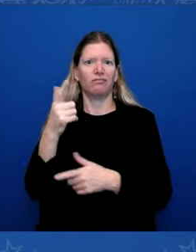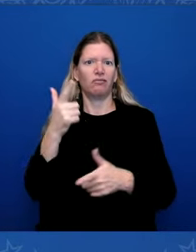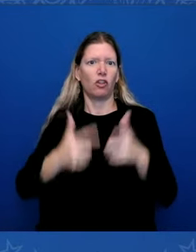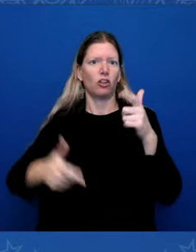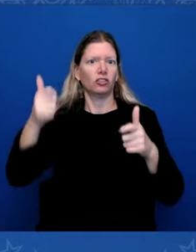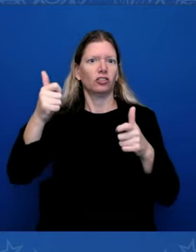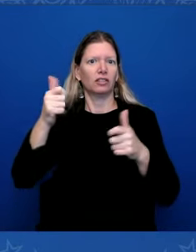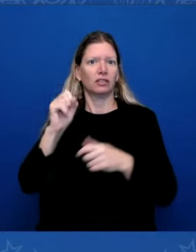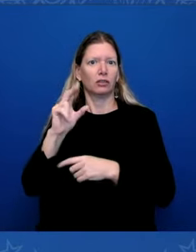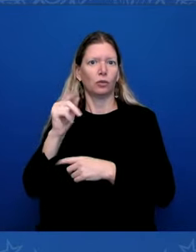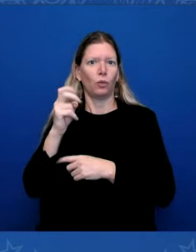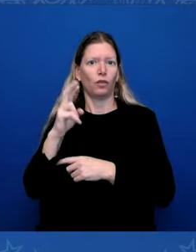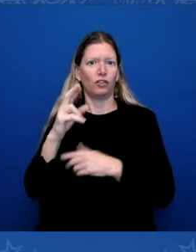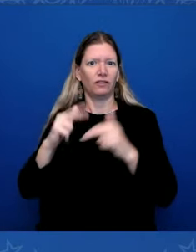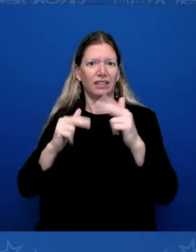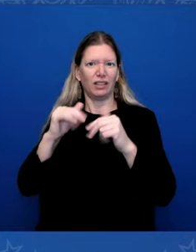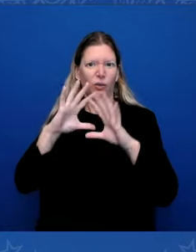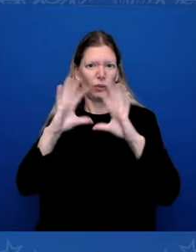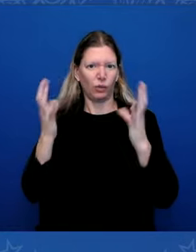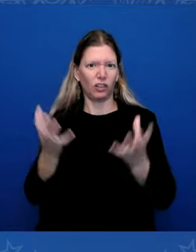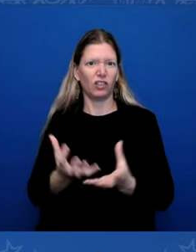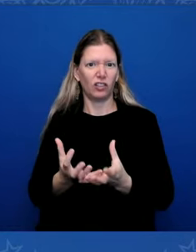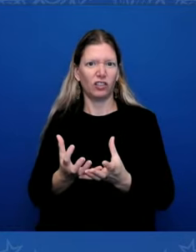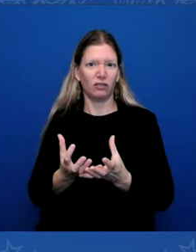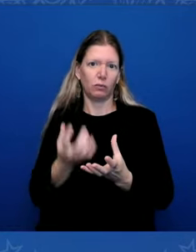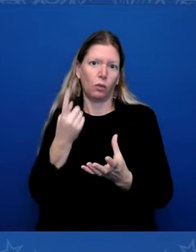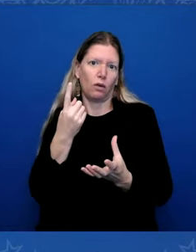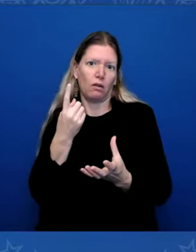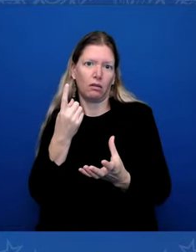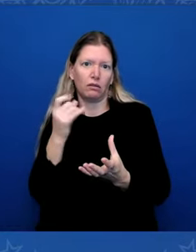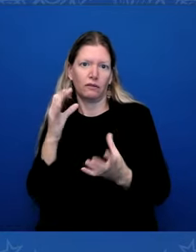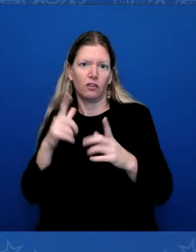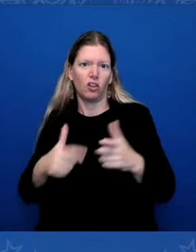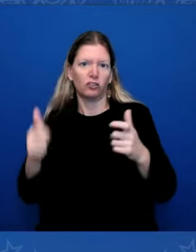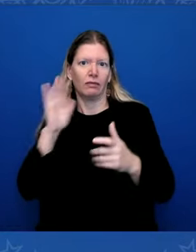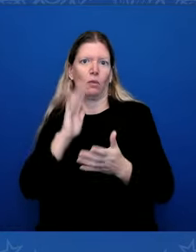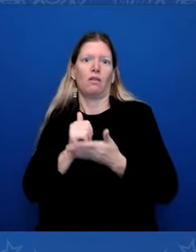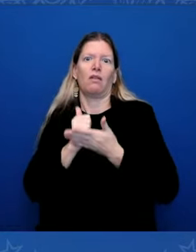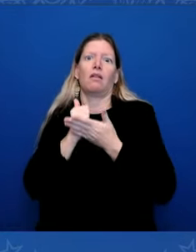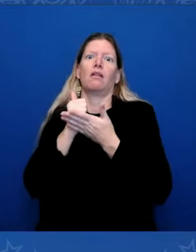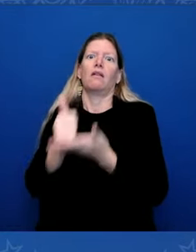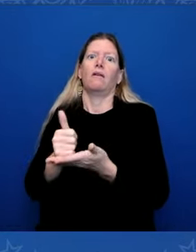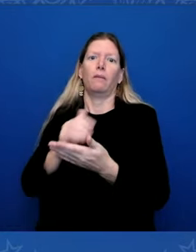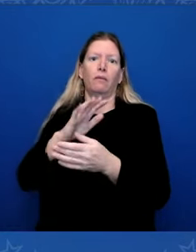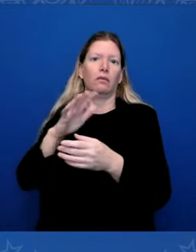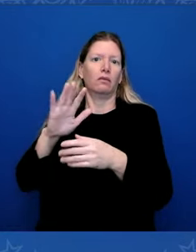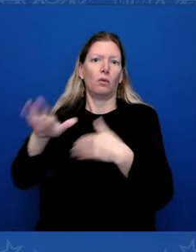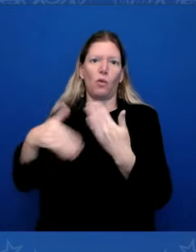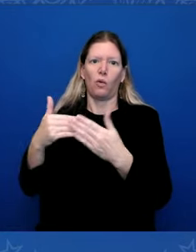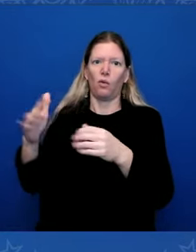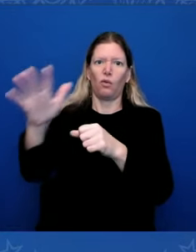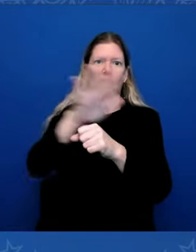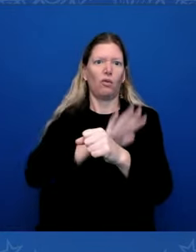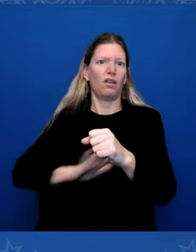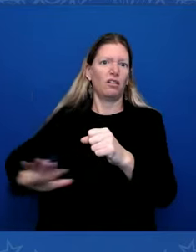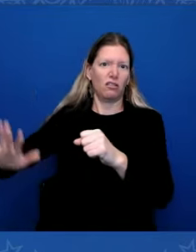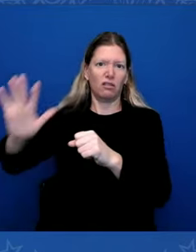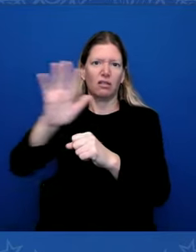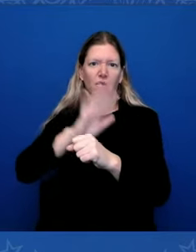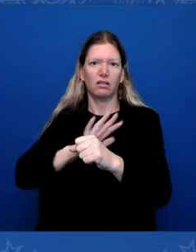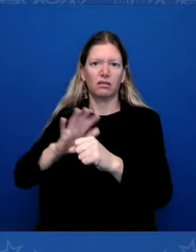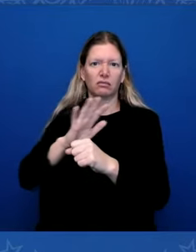So I think we think too much in terms of Cold War terms. It's not about that. It's